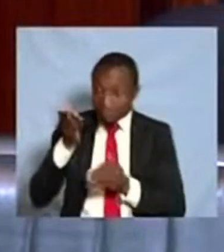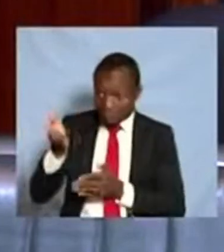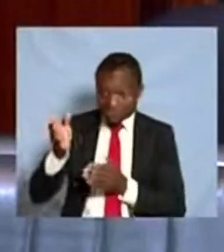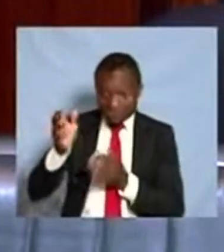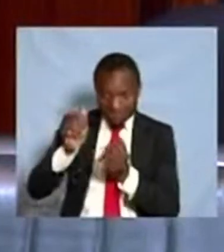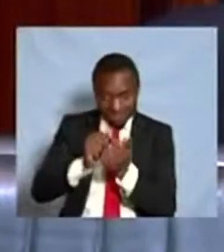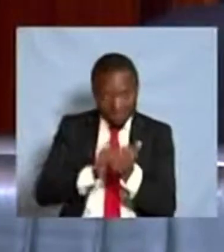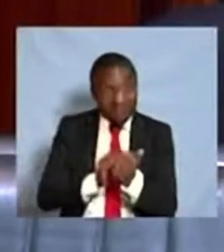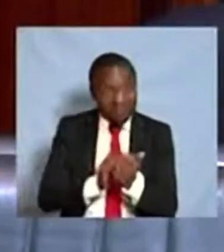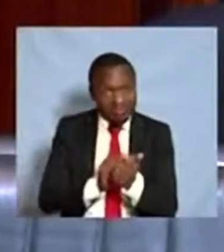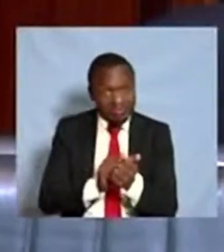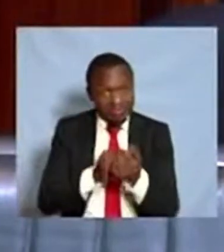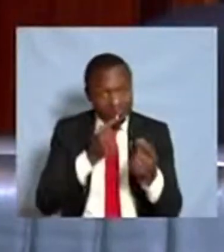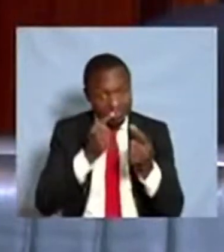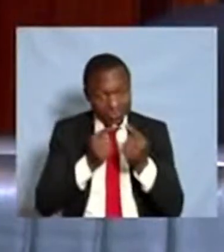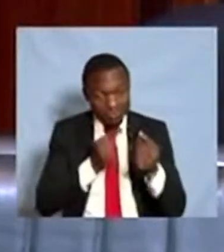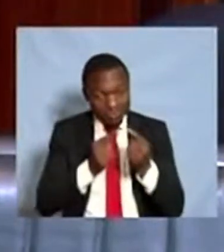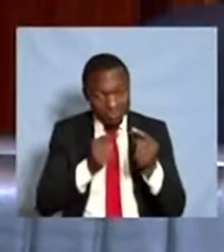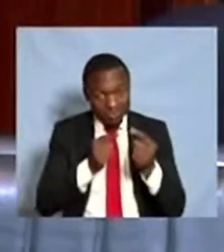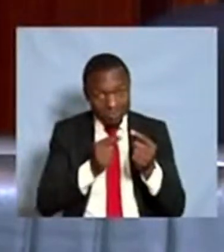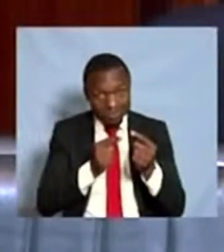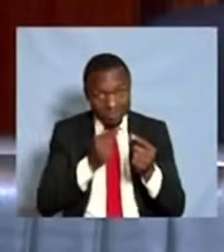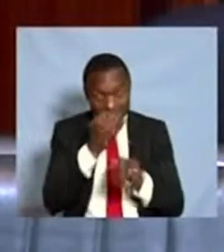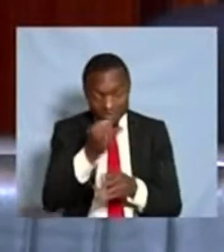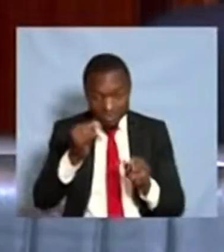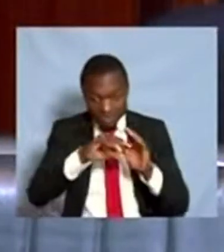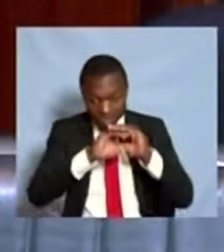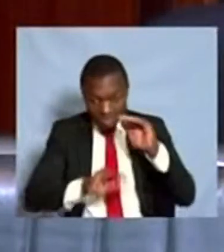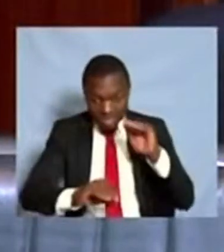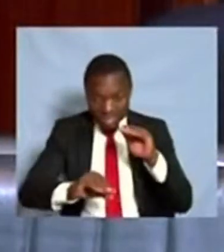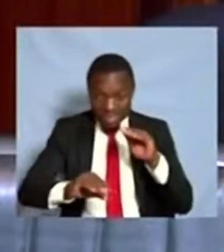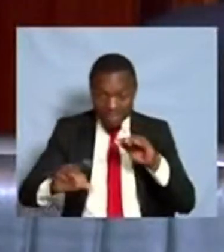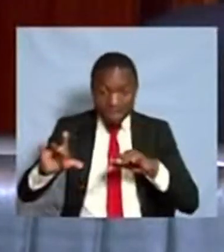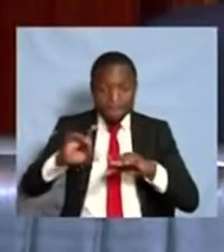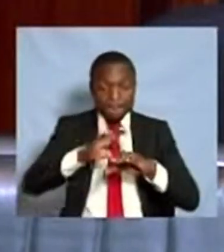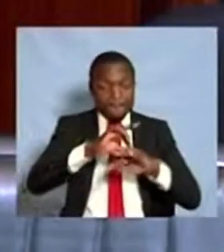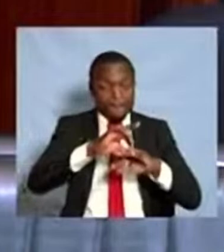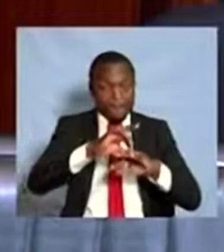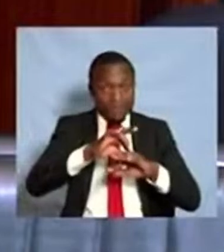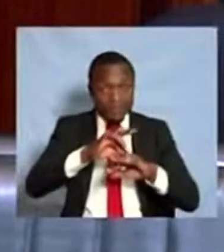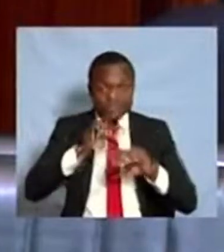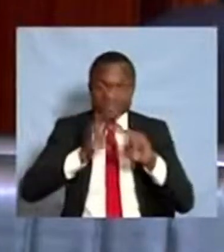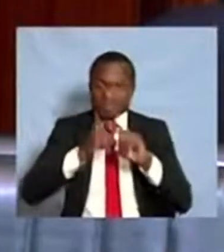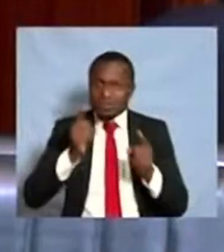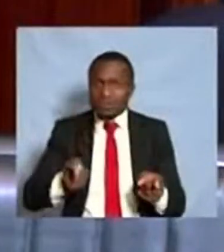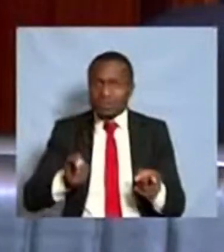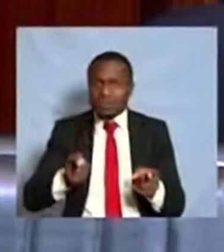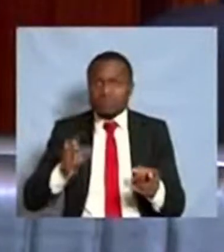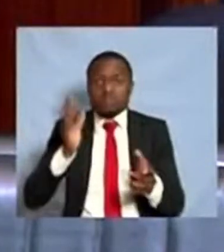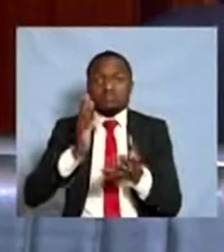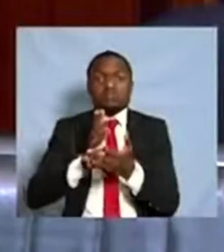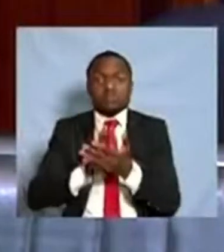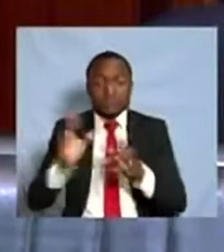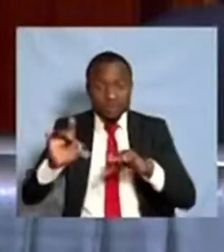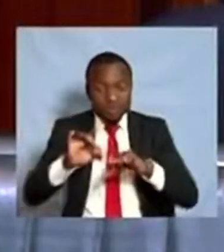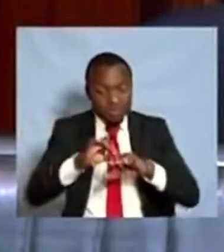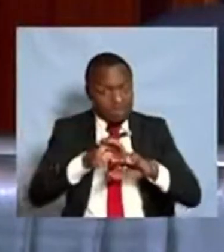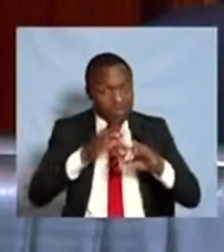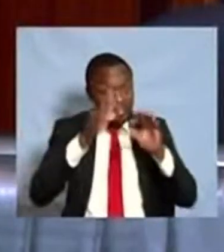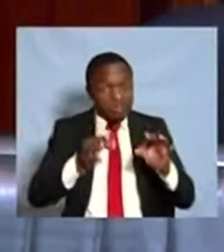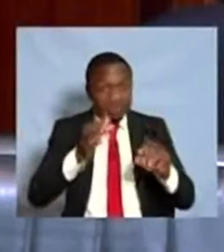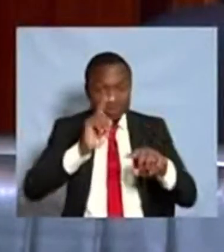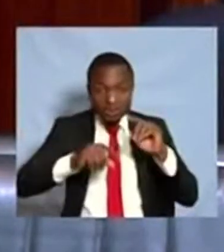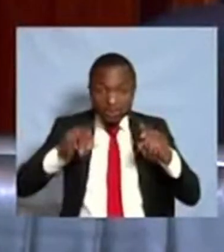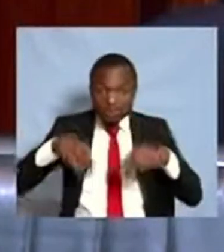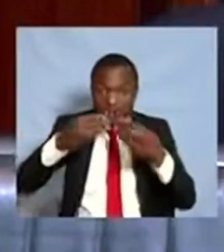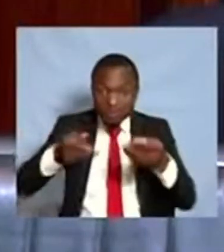about the issues under marriage. The President talked about us upholding marriage, but you cannot uphold marriage if you're not able to provide